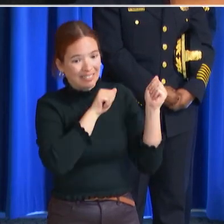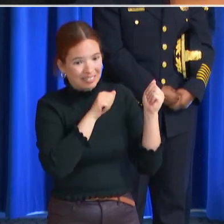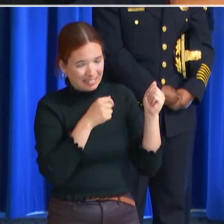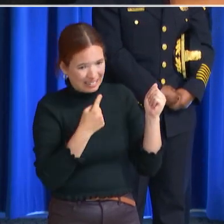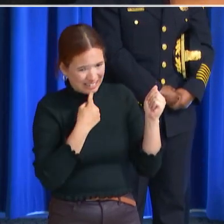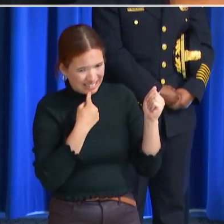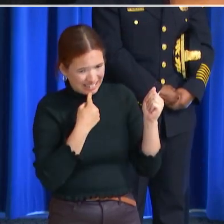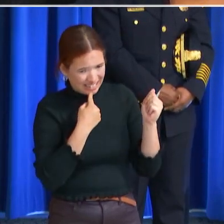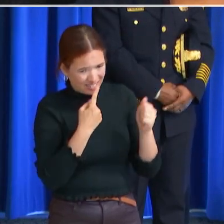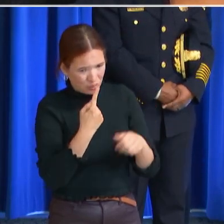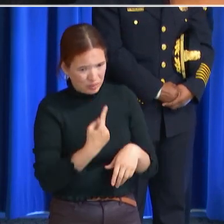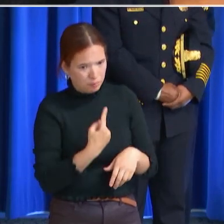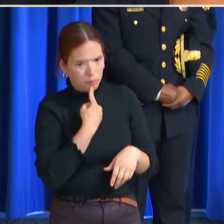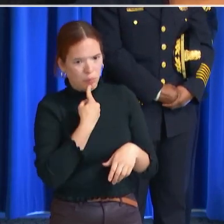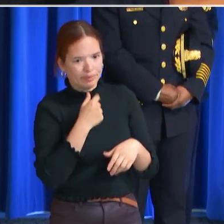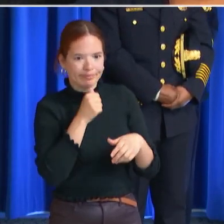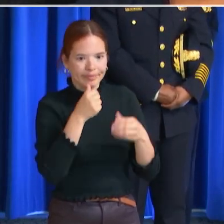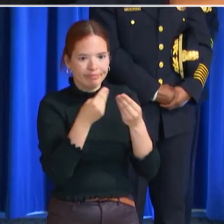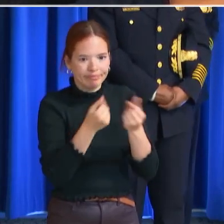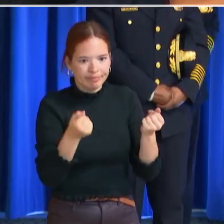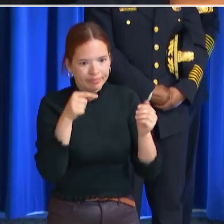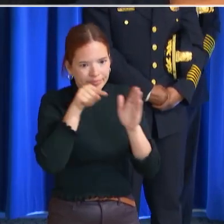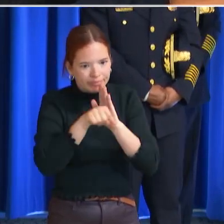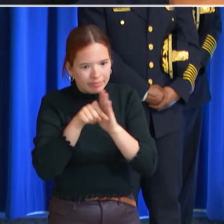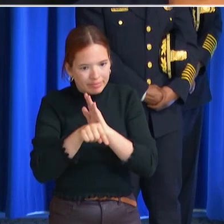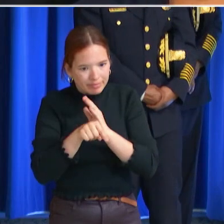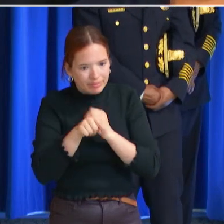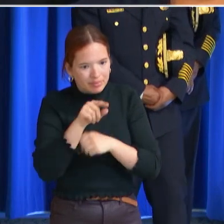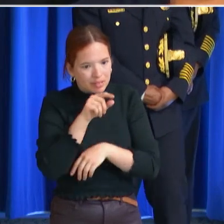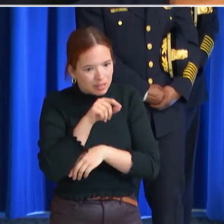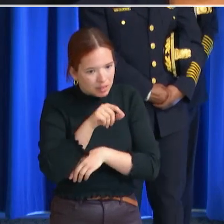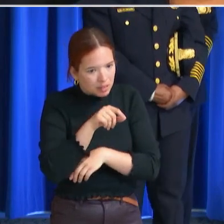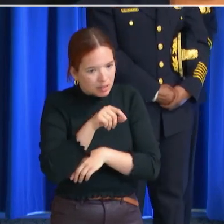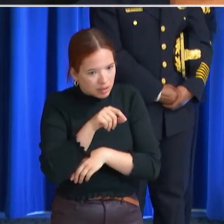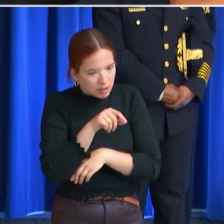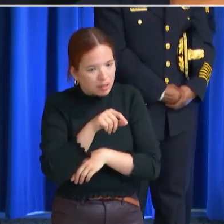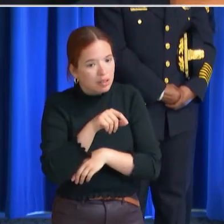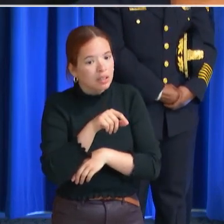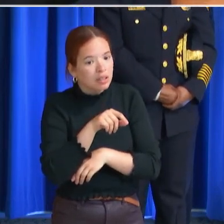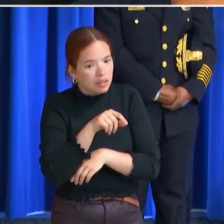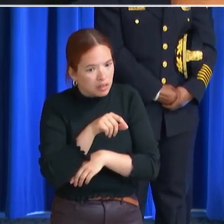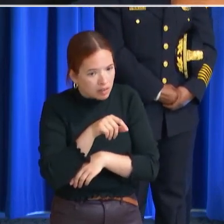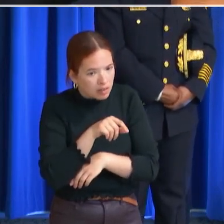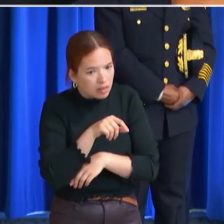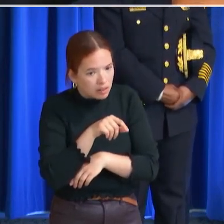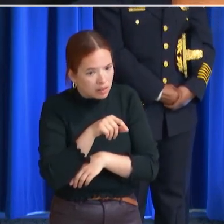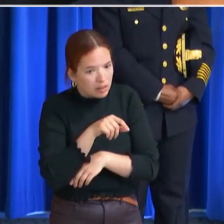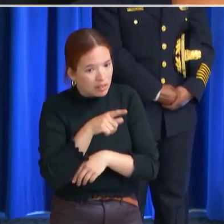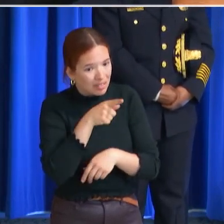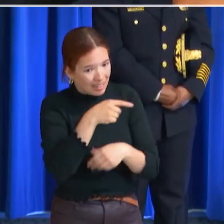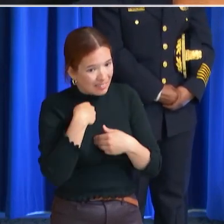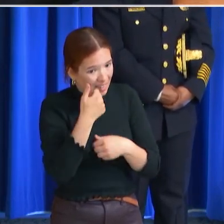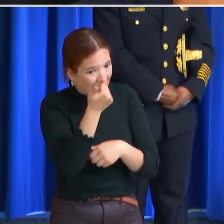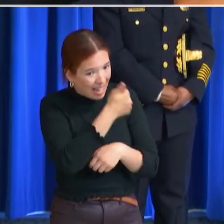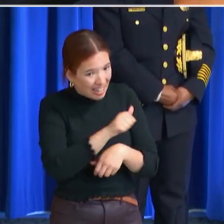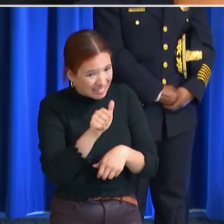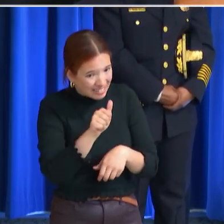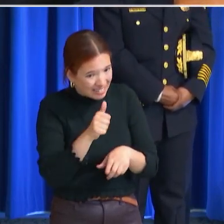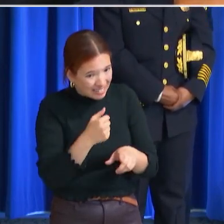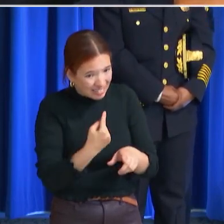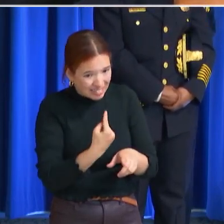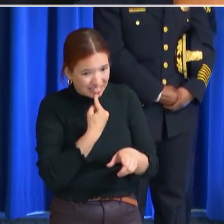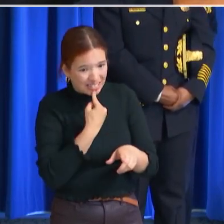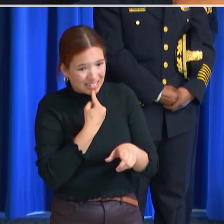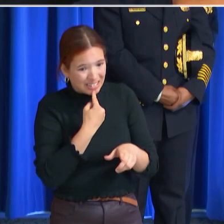Dante Manning. Do you have any regrets, 3 decades with the department, as you leave anything that's going to gnaw at you? There's always